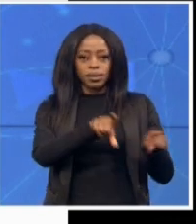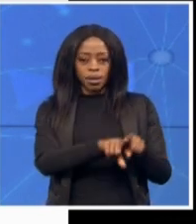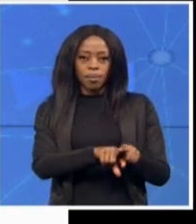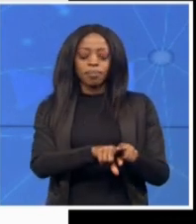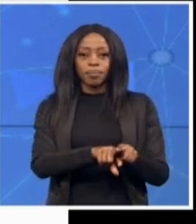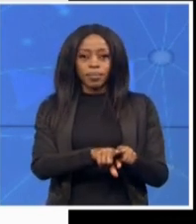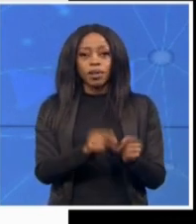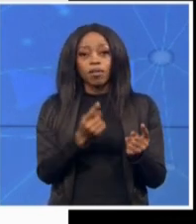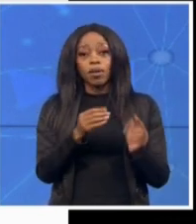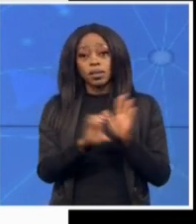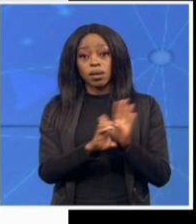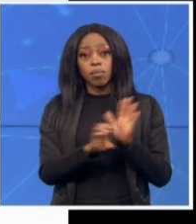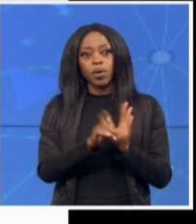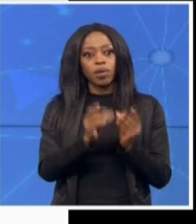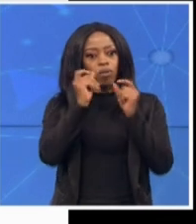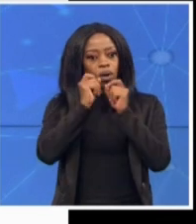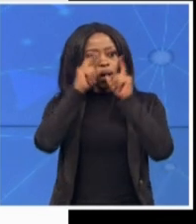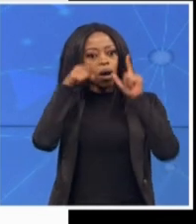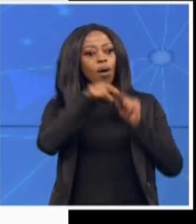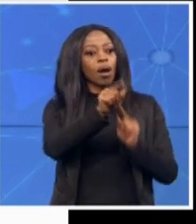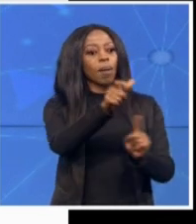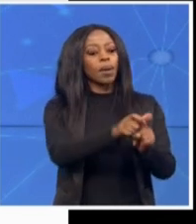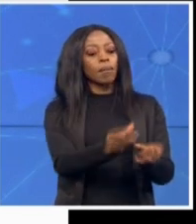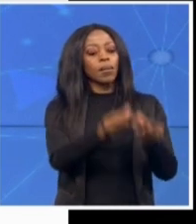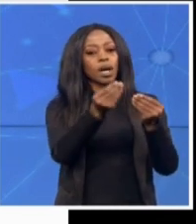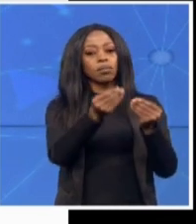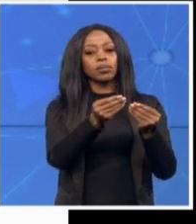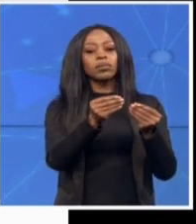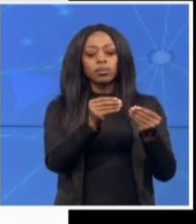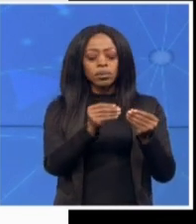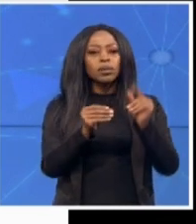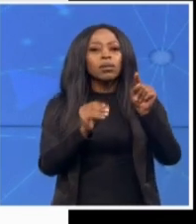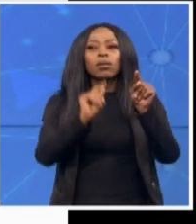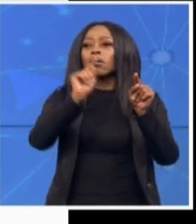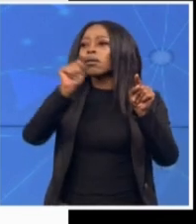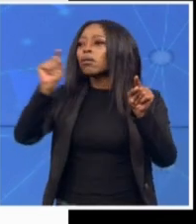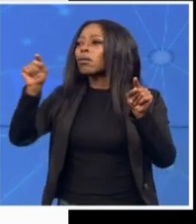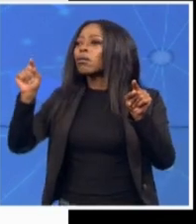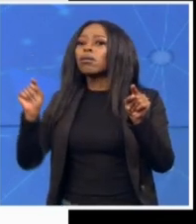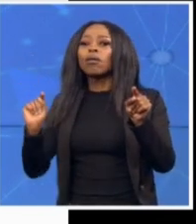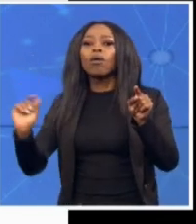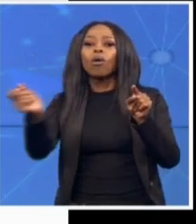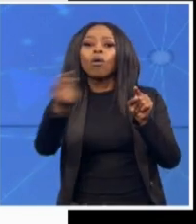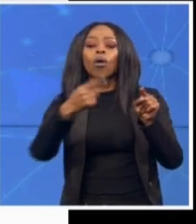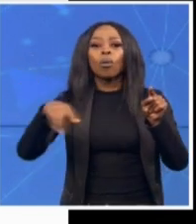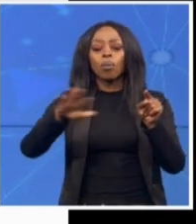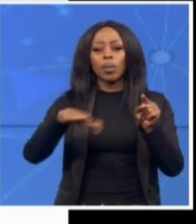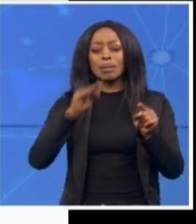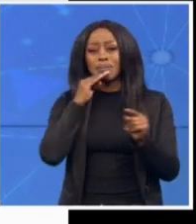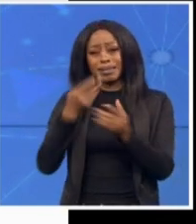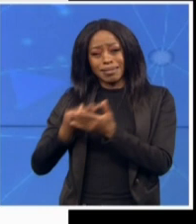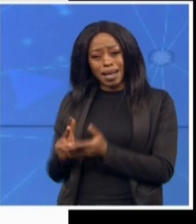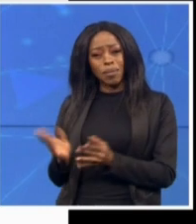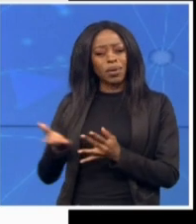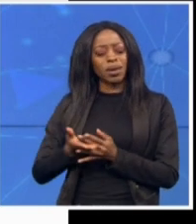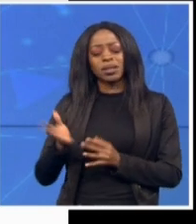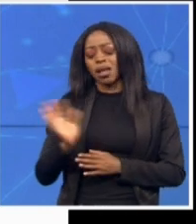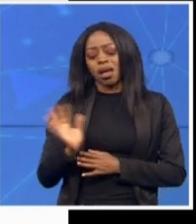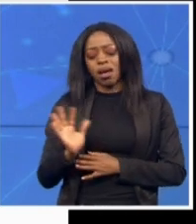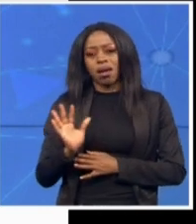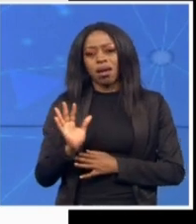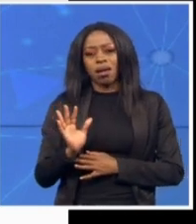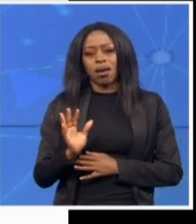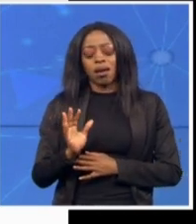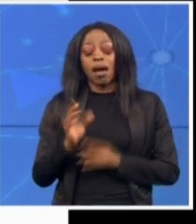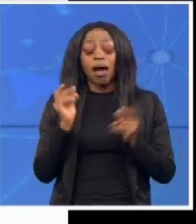we draw from all of those places, then we don't add and duplicate the case. We only take what is not known to our system and import it into our